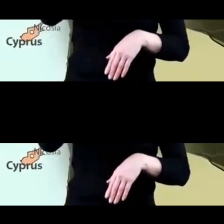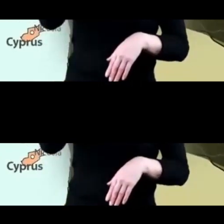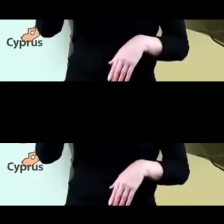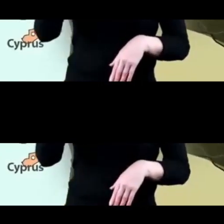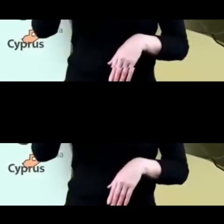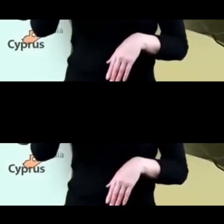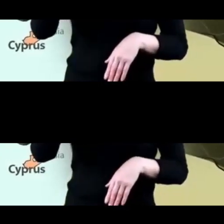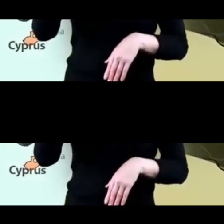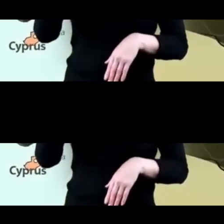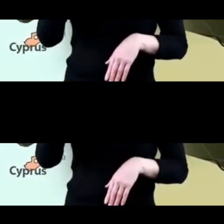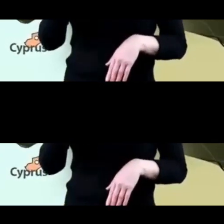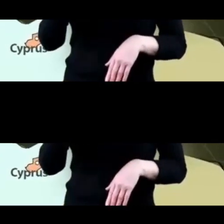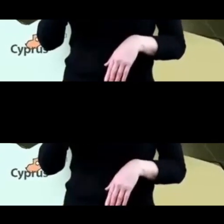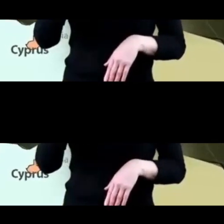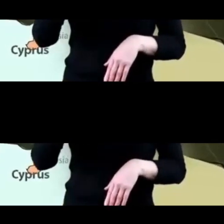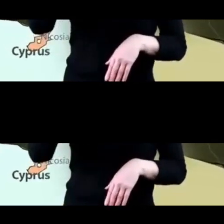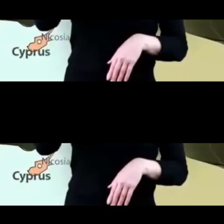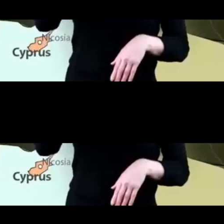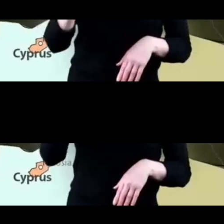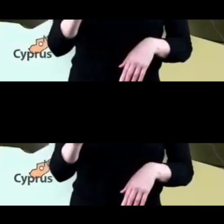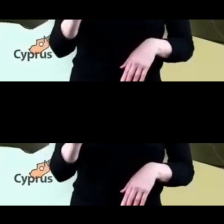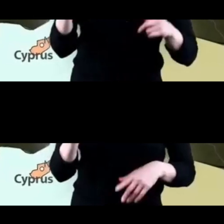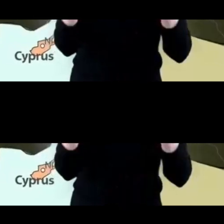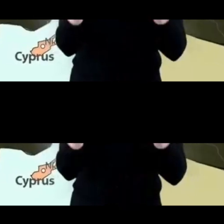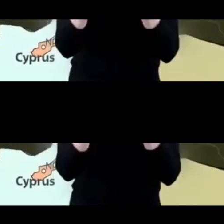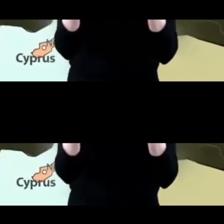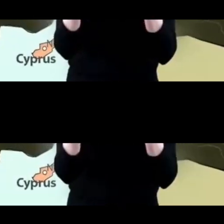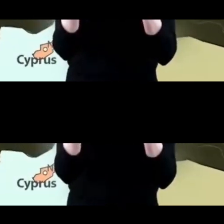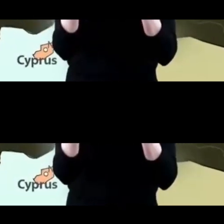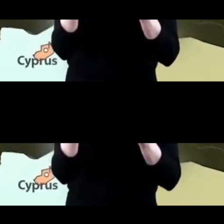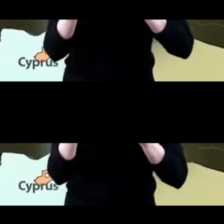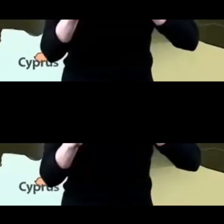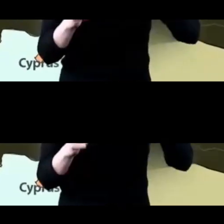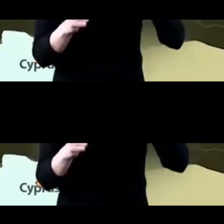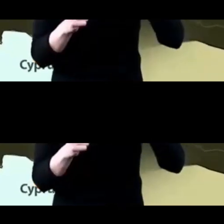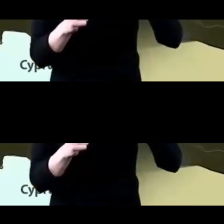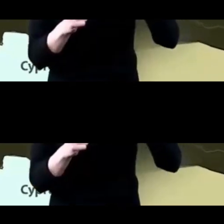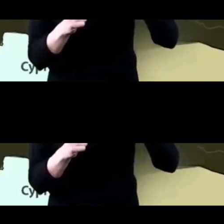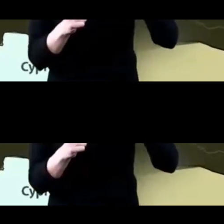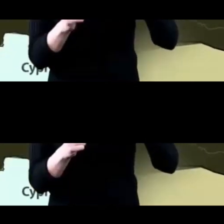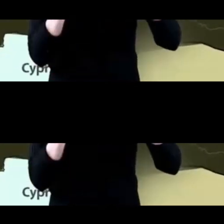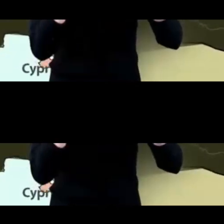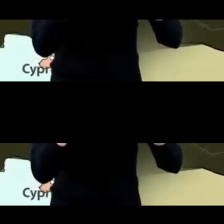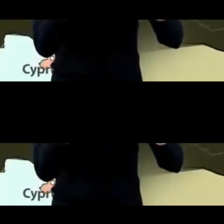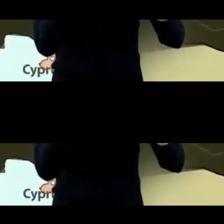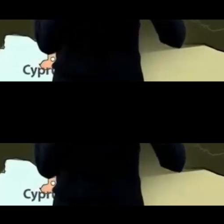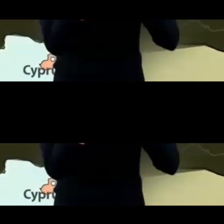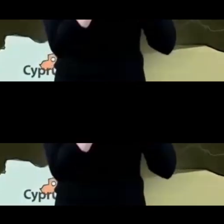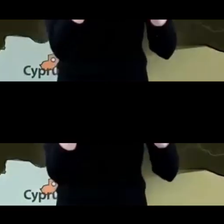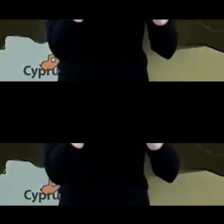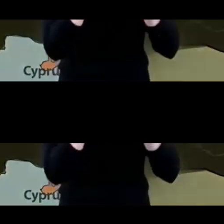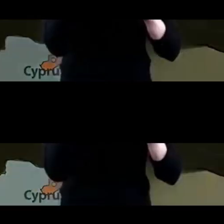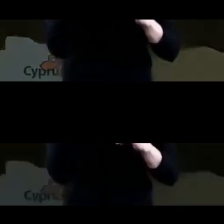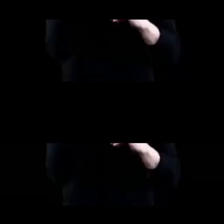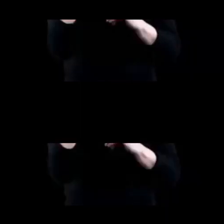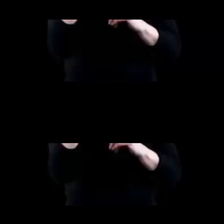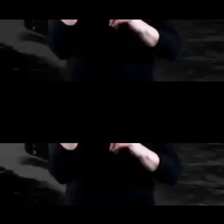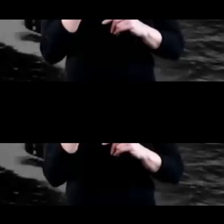France, Belgium, Italy, and Japan. The United States did not enter the war until later.